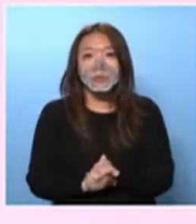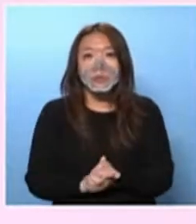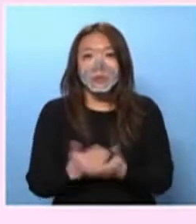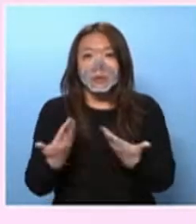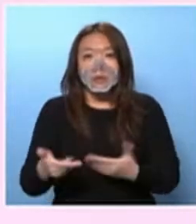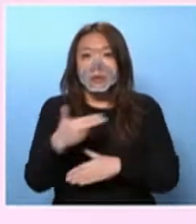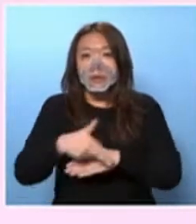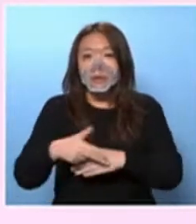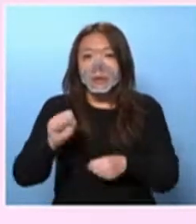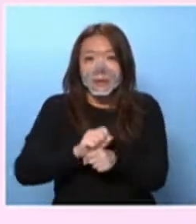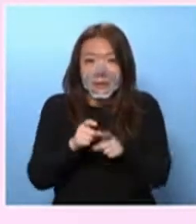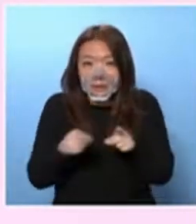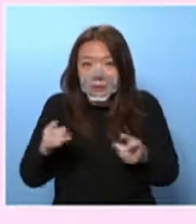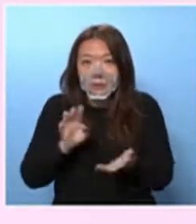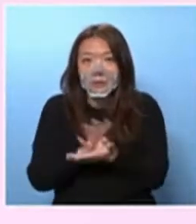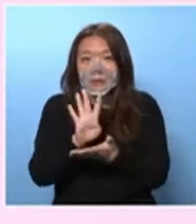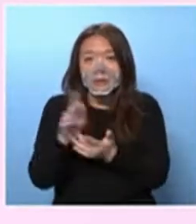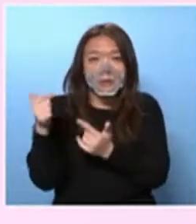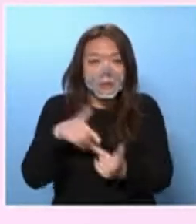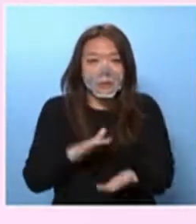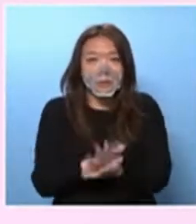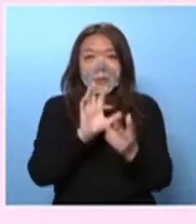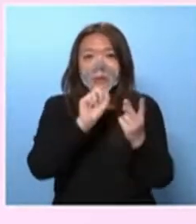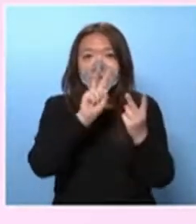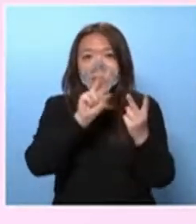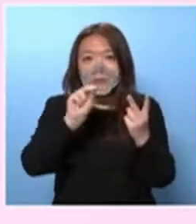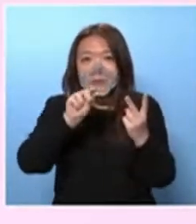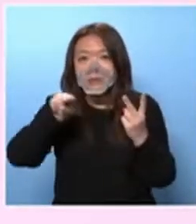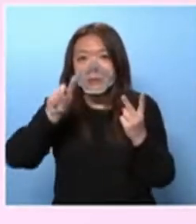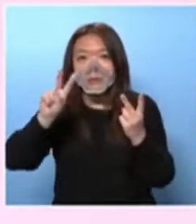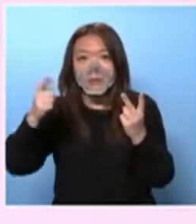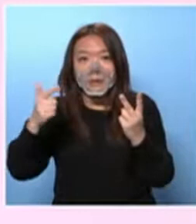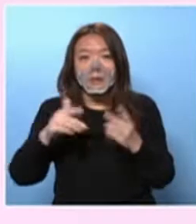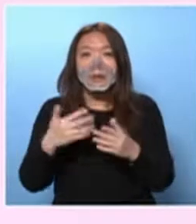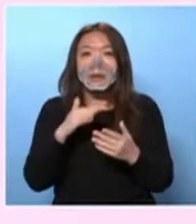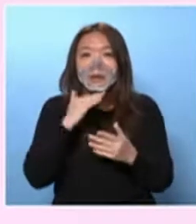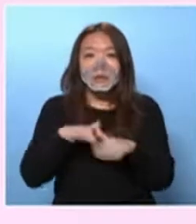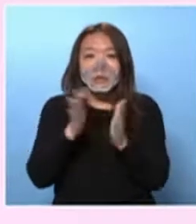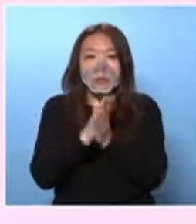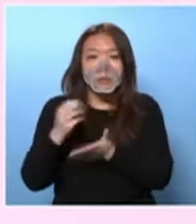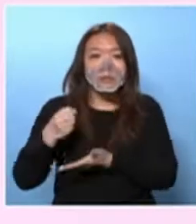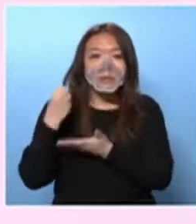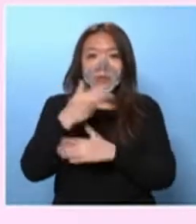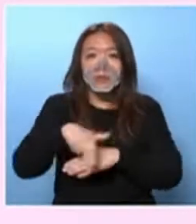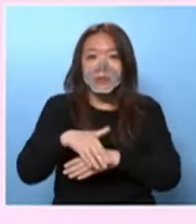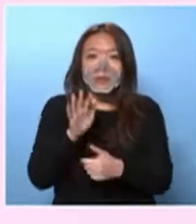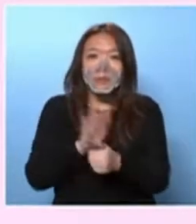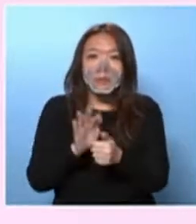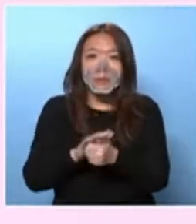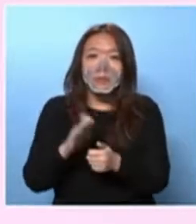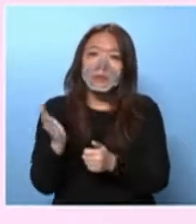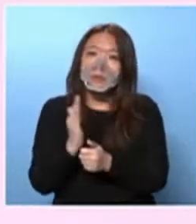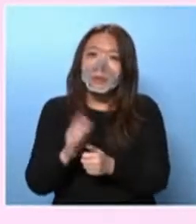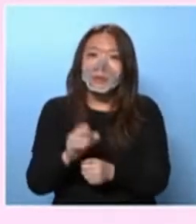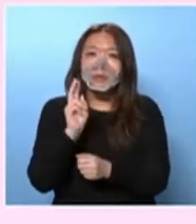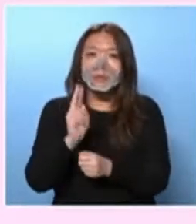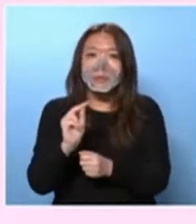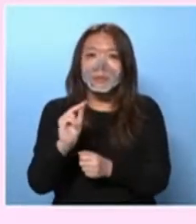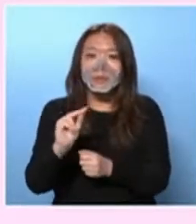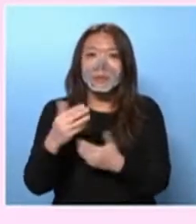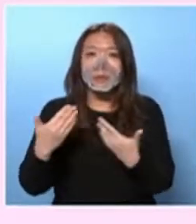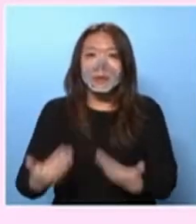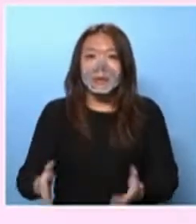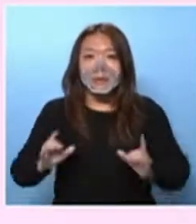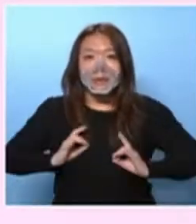overwhelming response, we will inject an additional sum of $1.5 billion to extend the scheme for 4 years to the 2027 to 28 financial year.